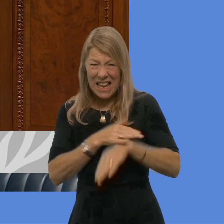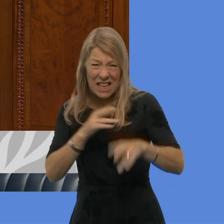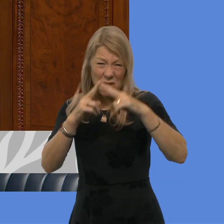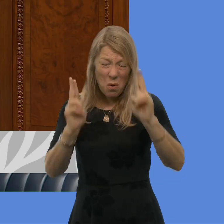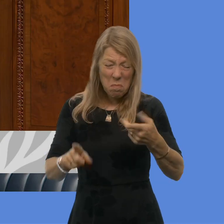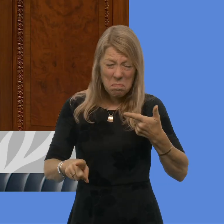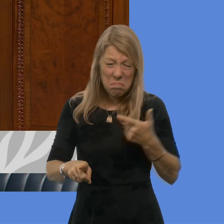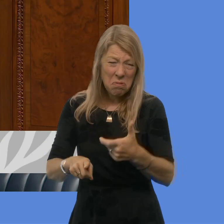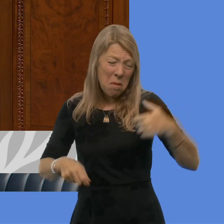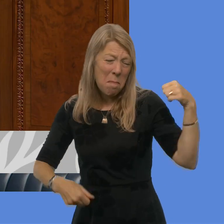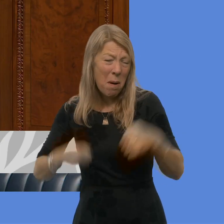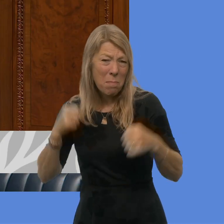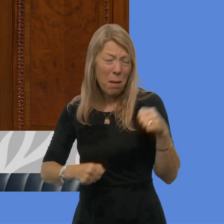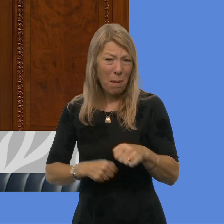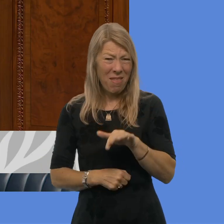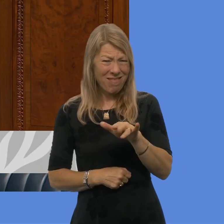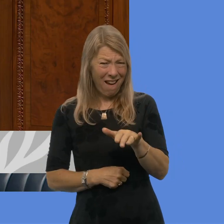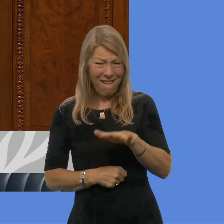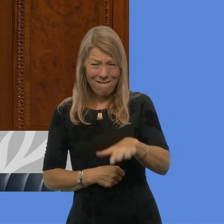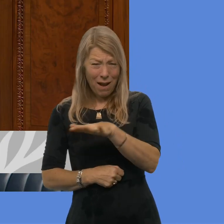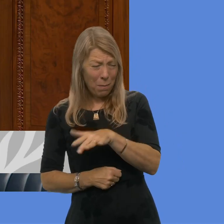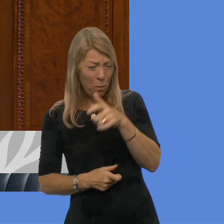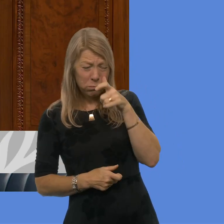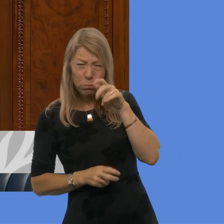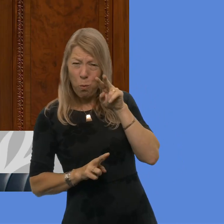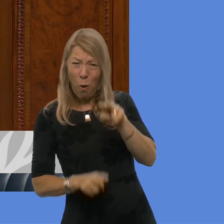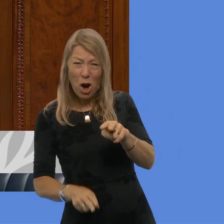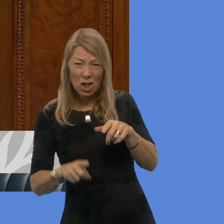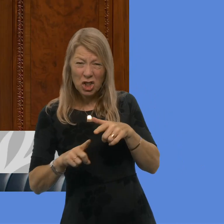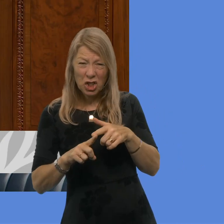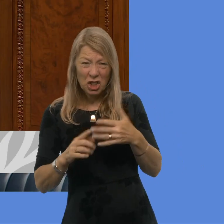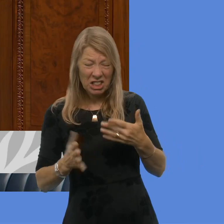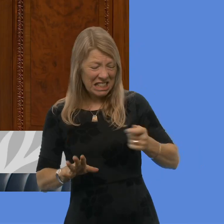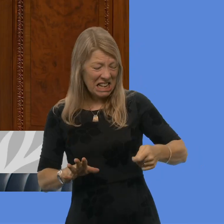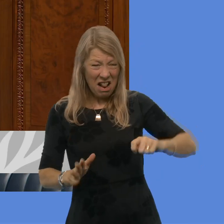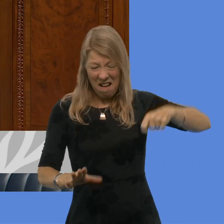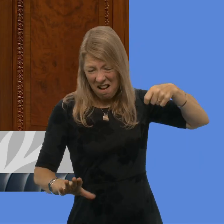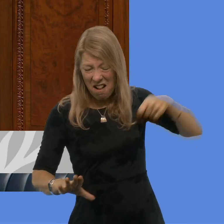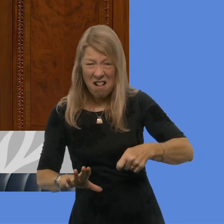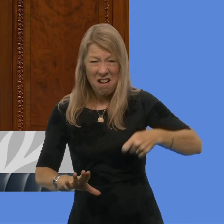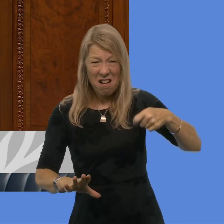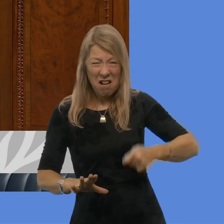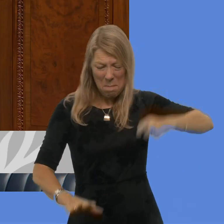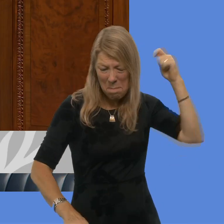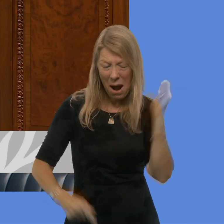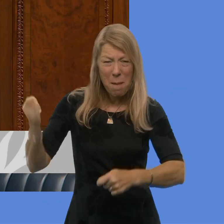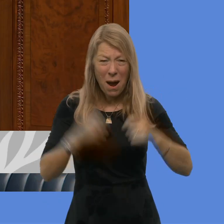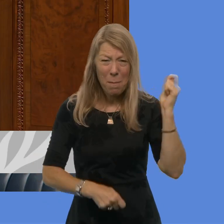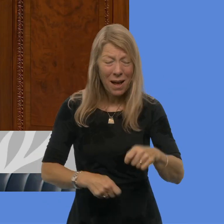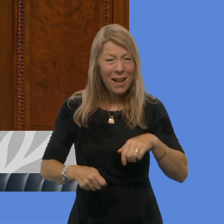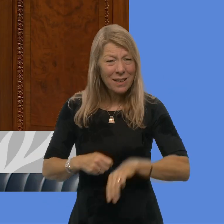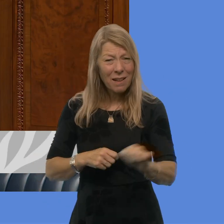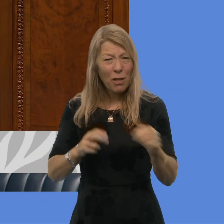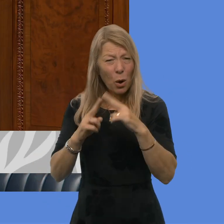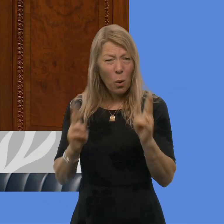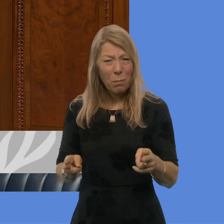and children, with cudgels, with nails driven through them, with baseball bats, how those people don't qualify